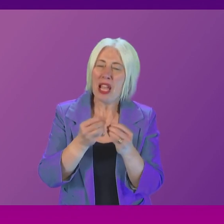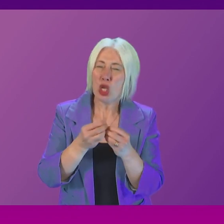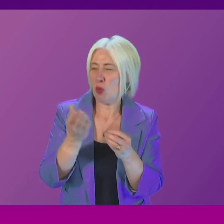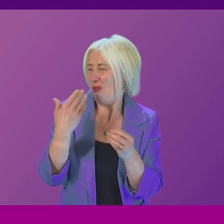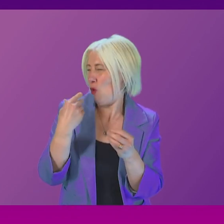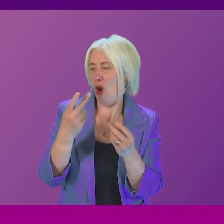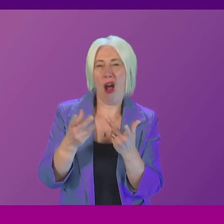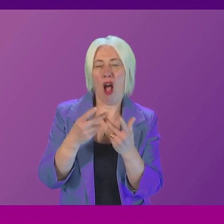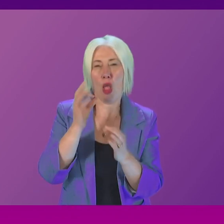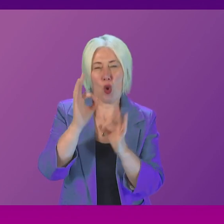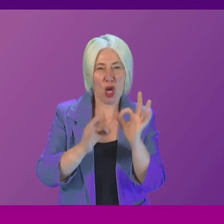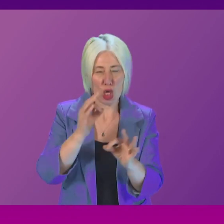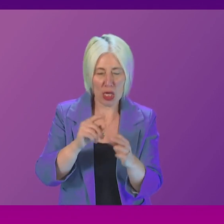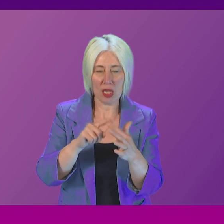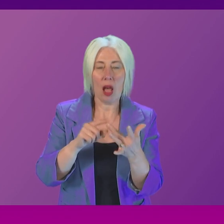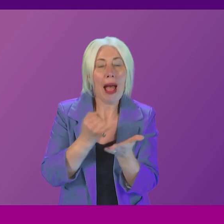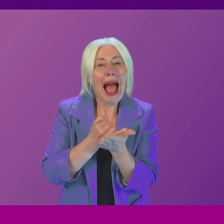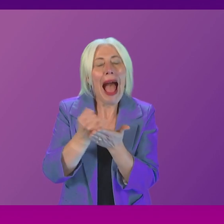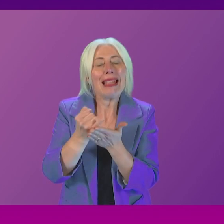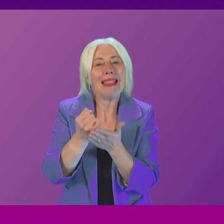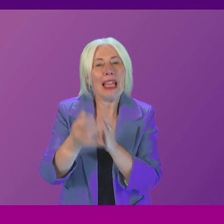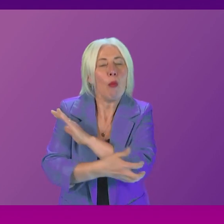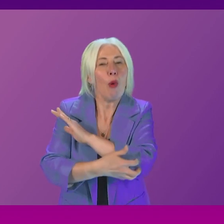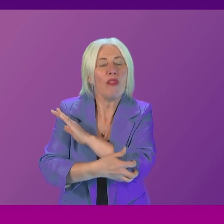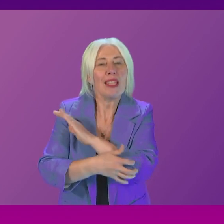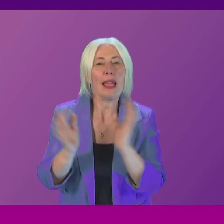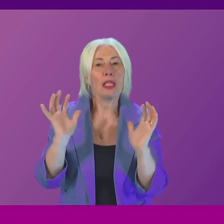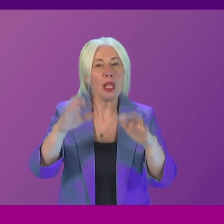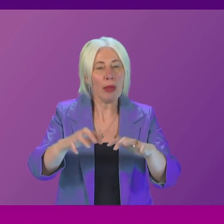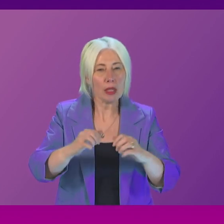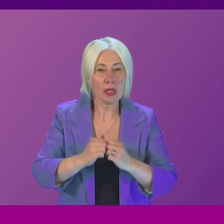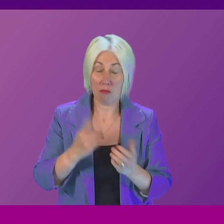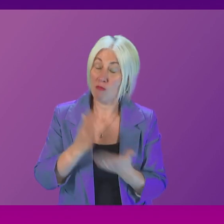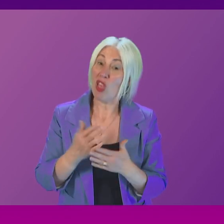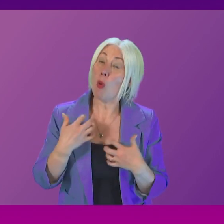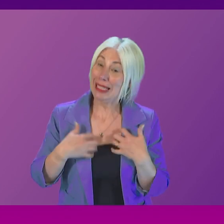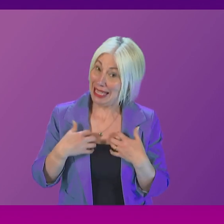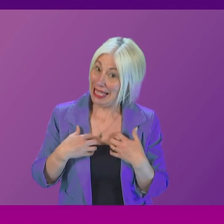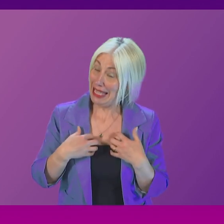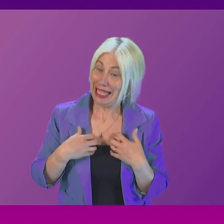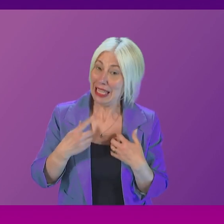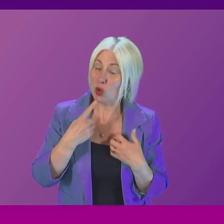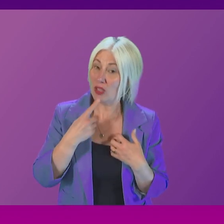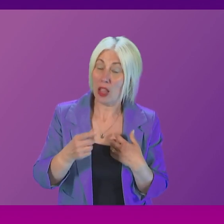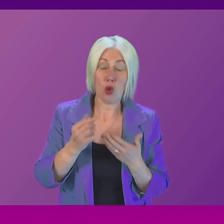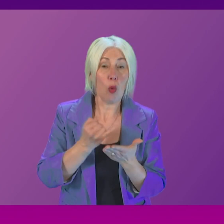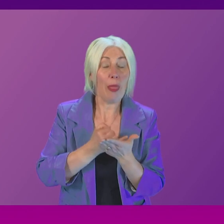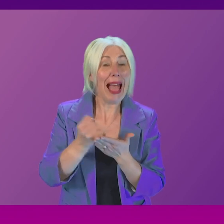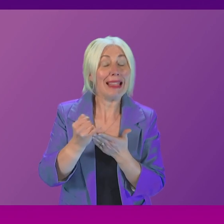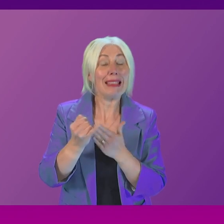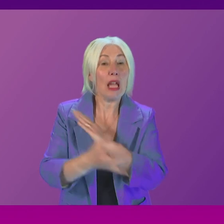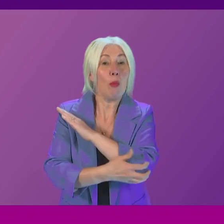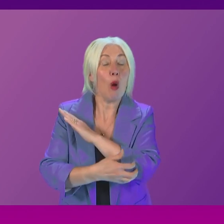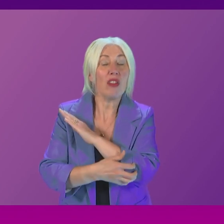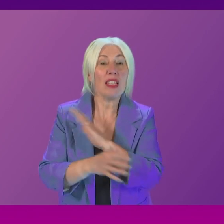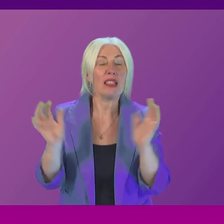question. In terms of the Anti-Poverty Summit, I was very keen to make it clear that I don't want the Anti-Poverty Summit to be a